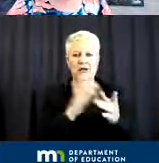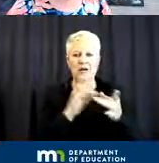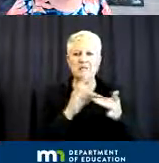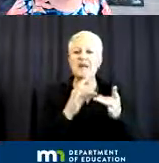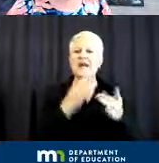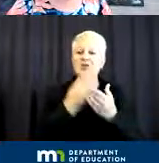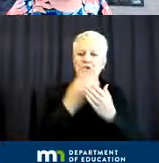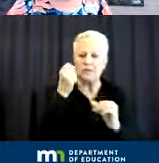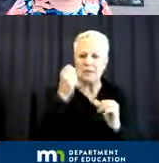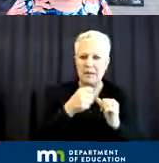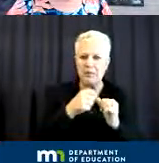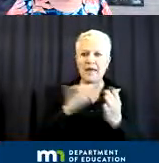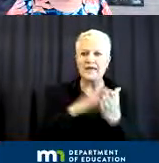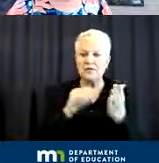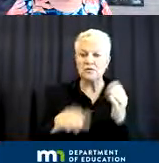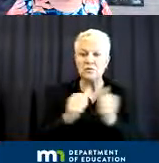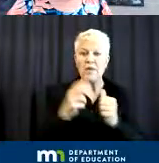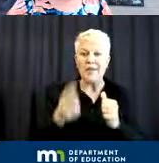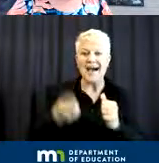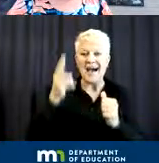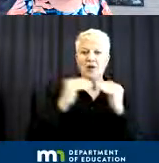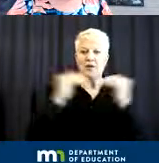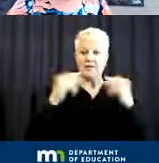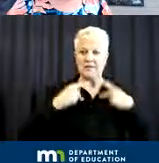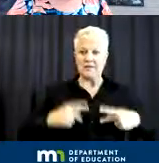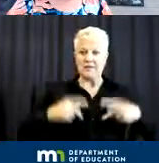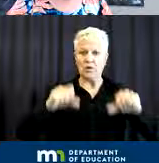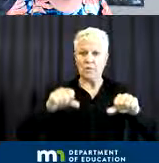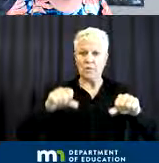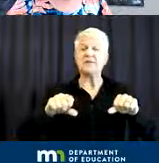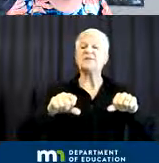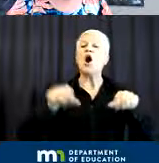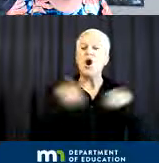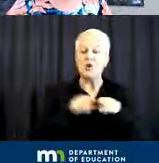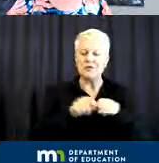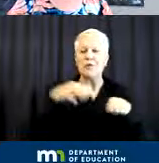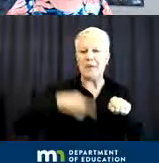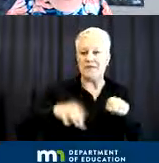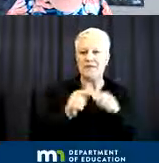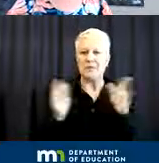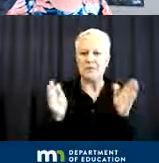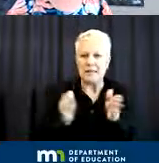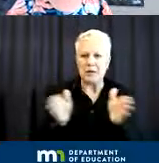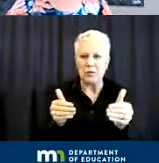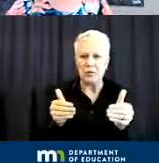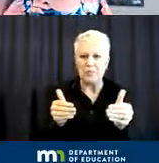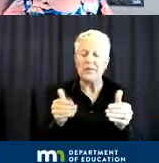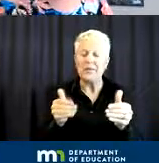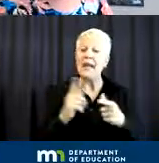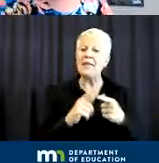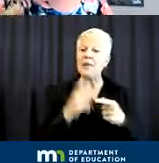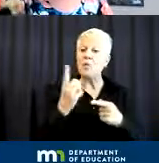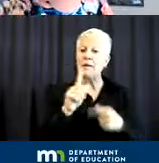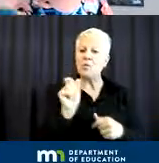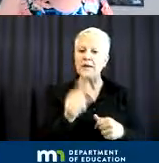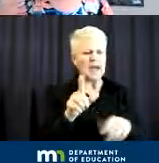to remember that students with higher level physical abilities also benefit from a little room. And then a question, how